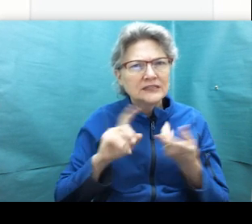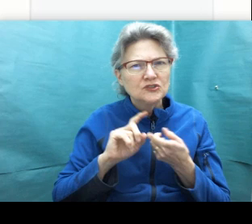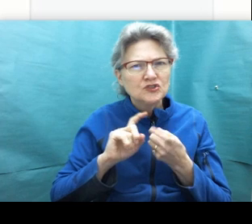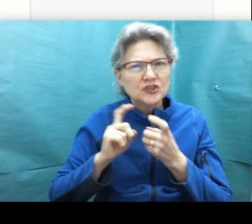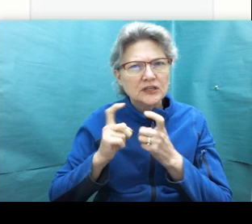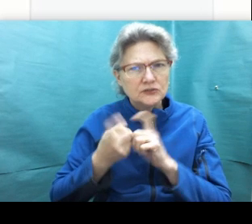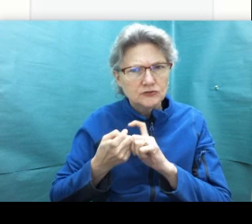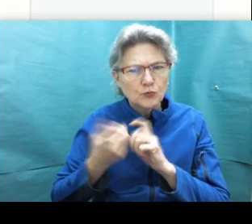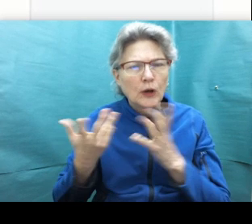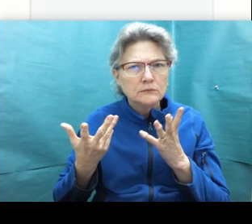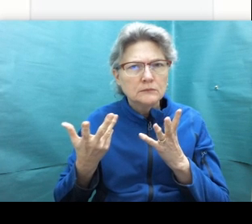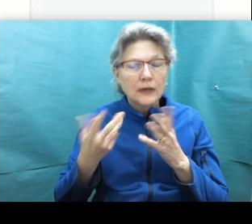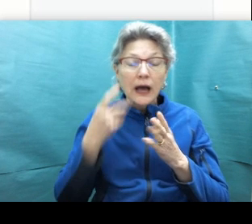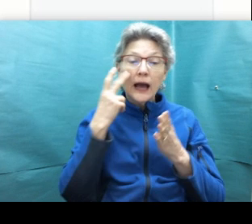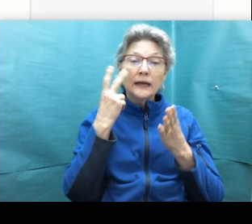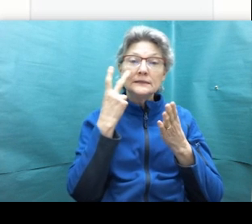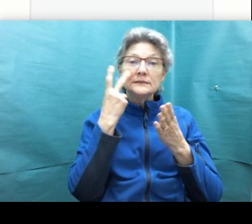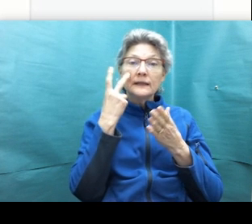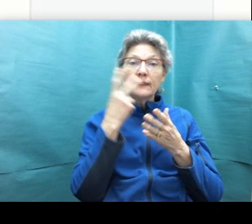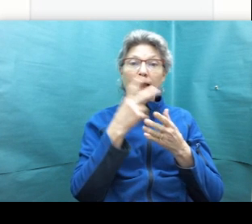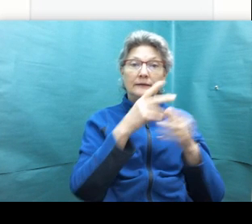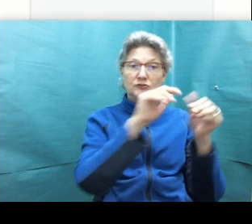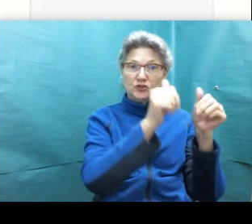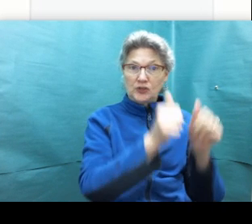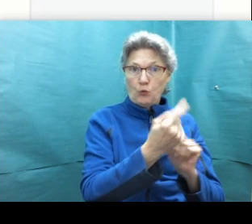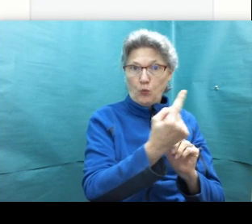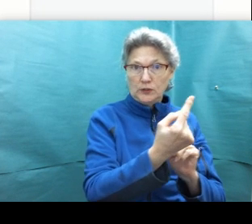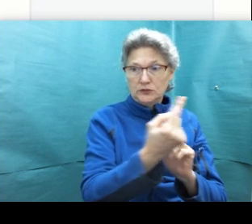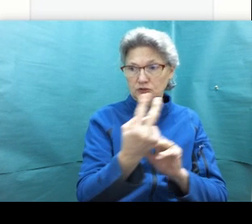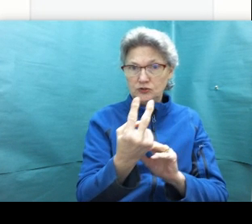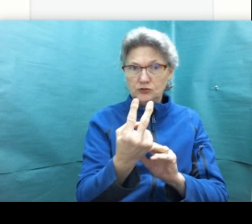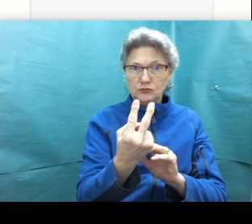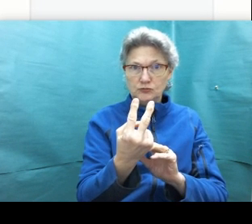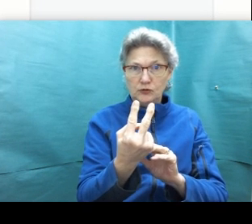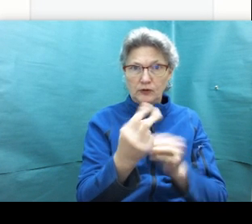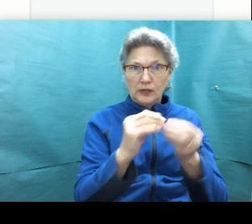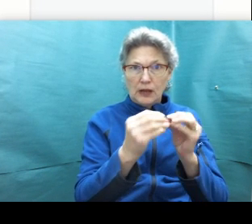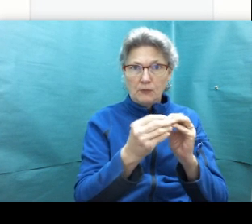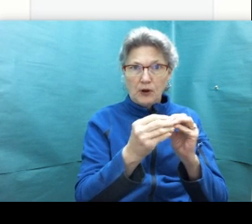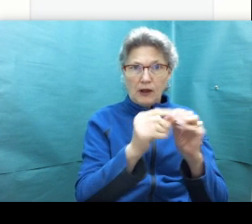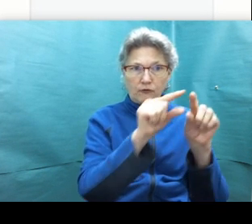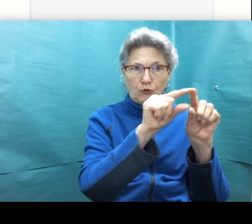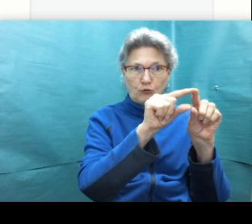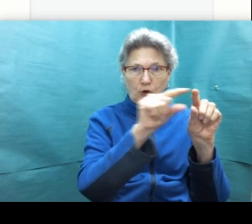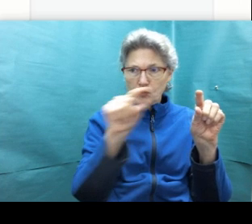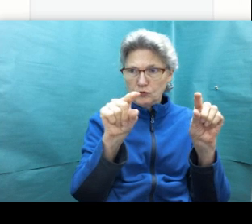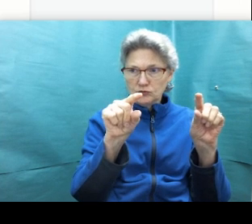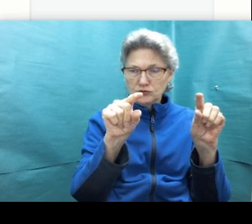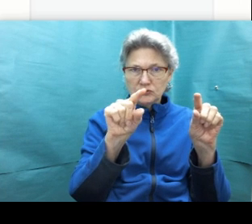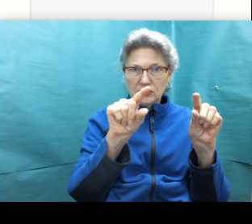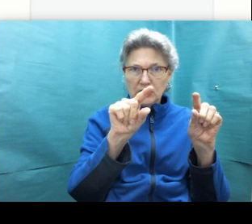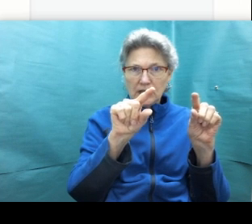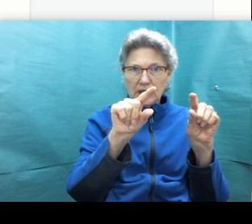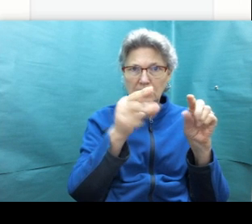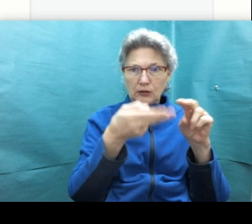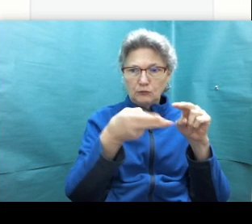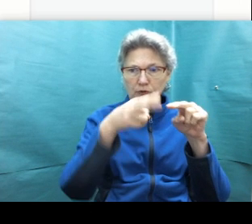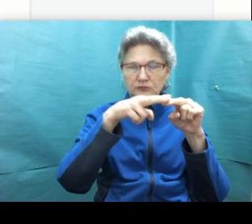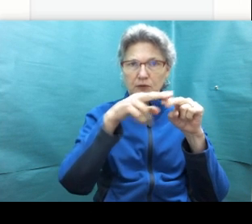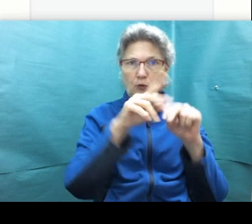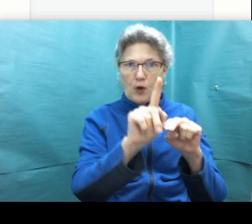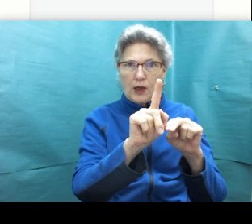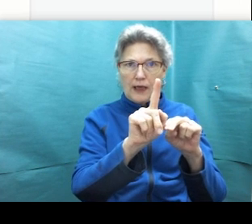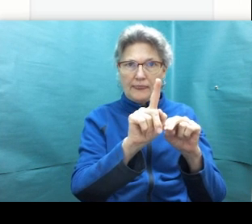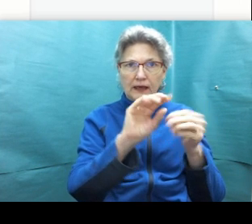change? Well, I see that from figure 1 to figure 2, the number of rows increased by 1 and